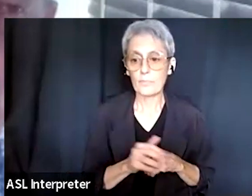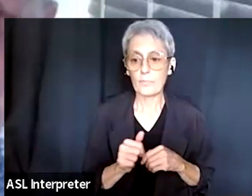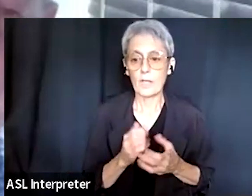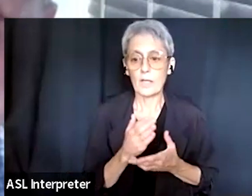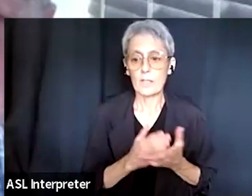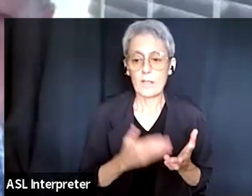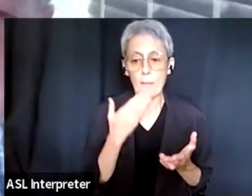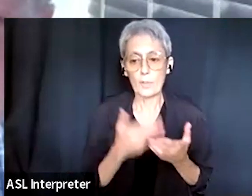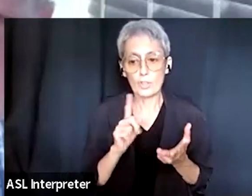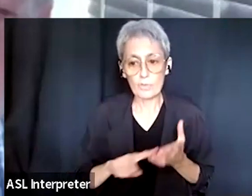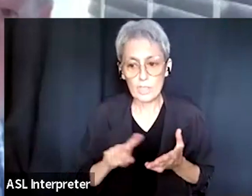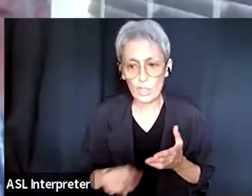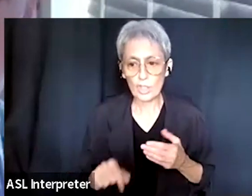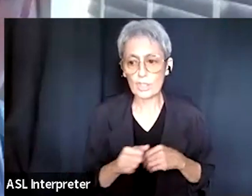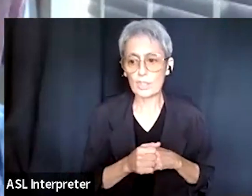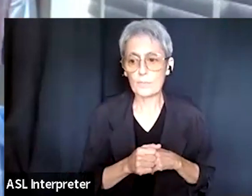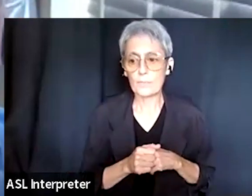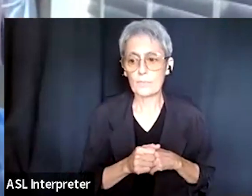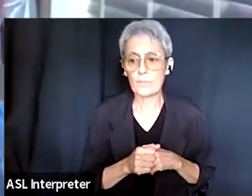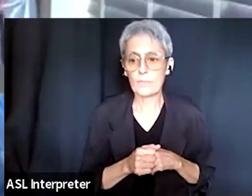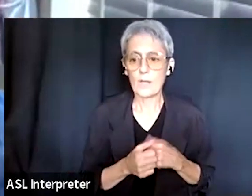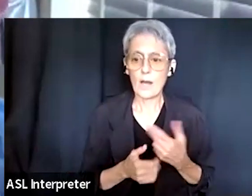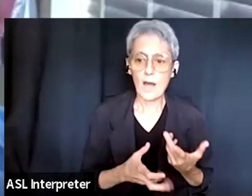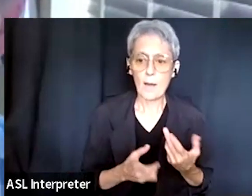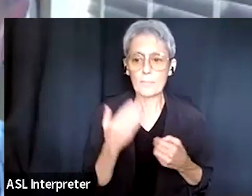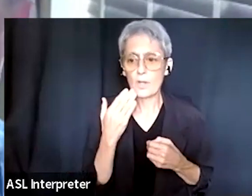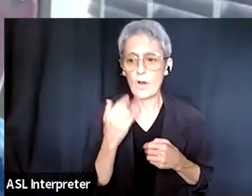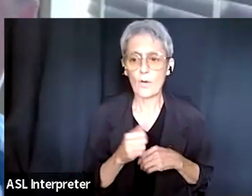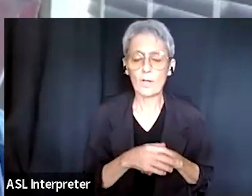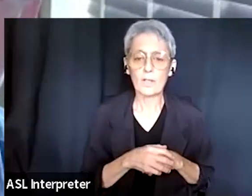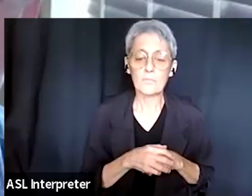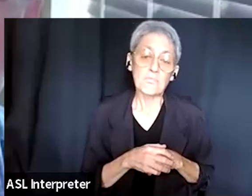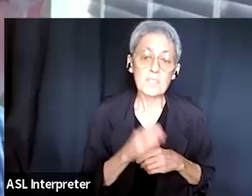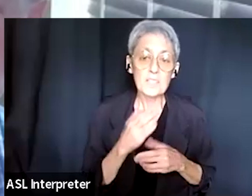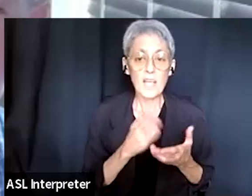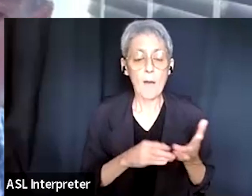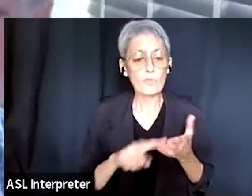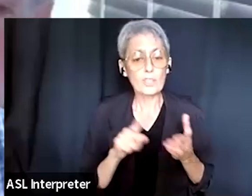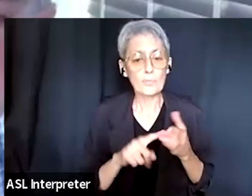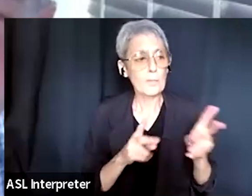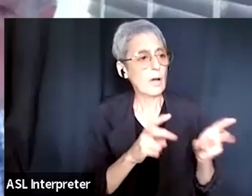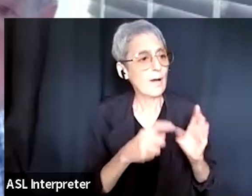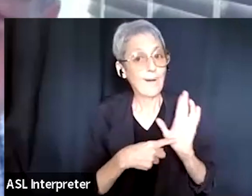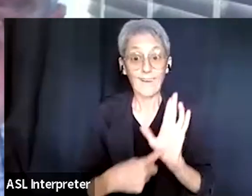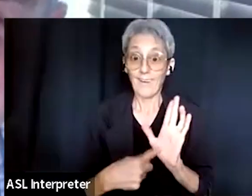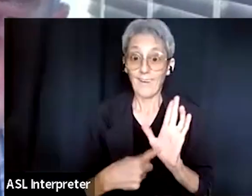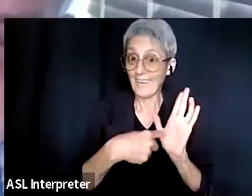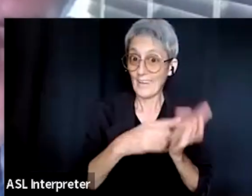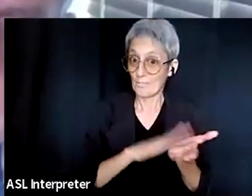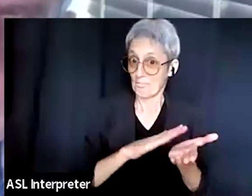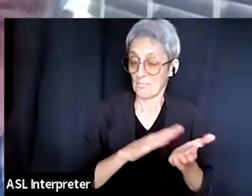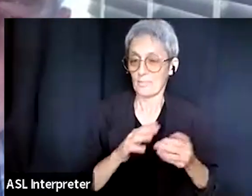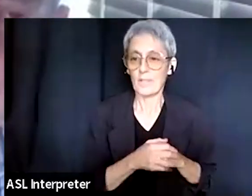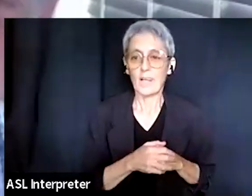good researchers are, you know, singled out for praise, it's not a balanced appraisal in